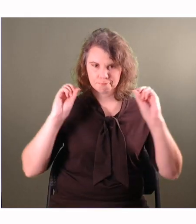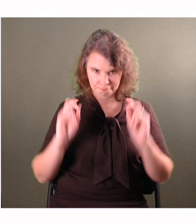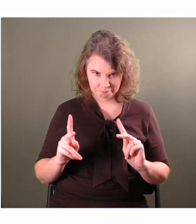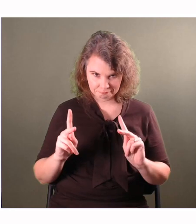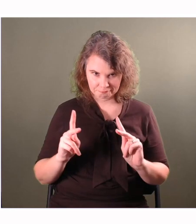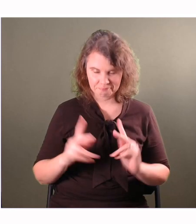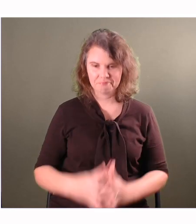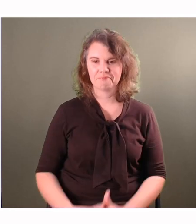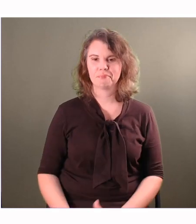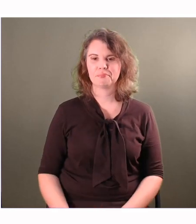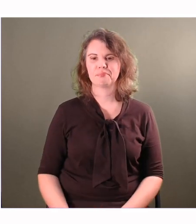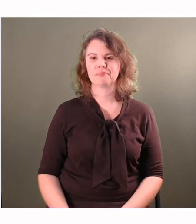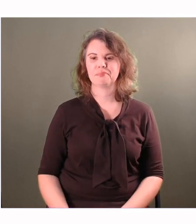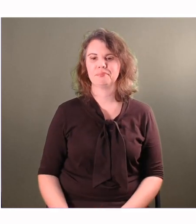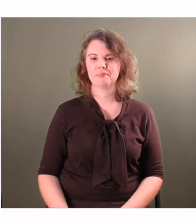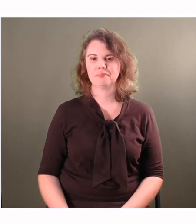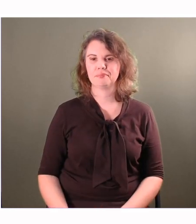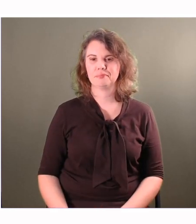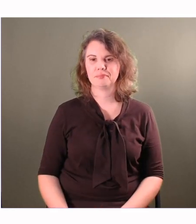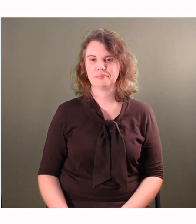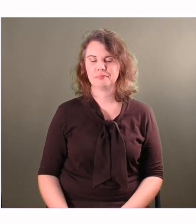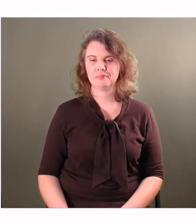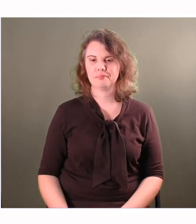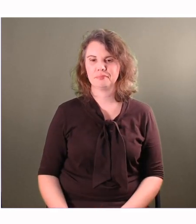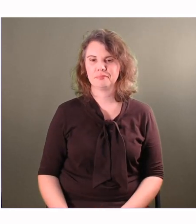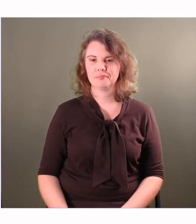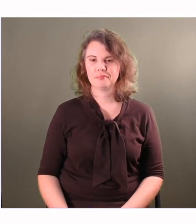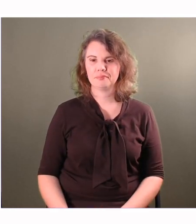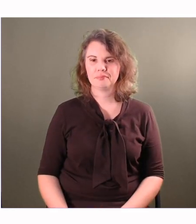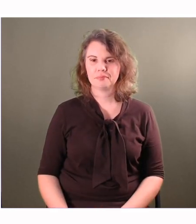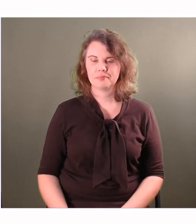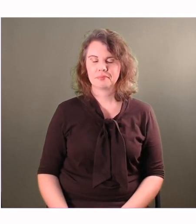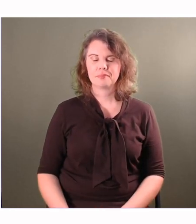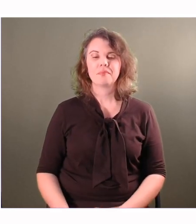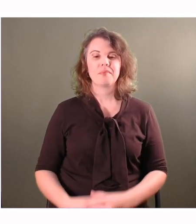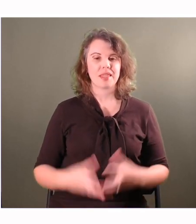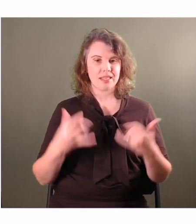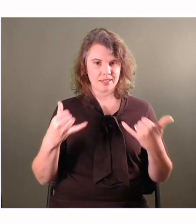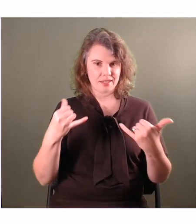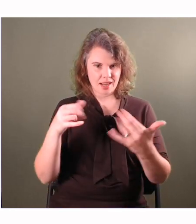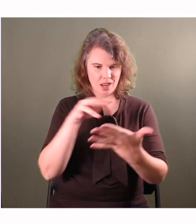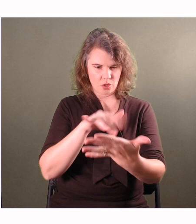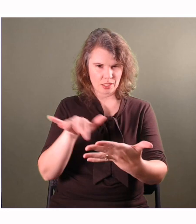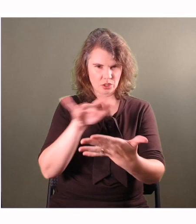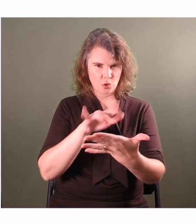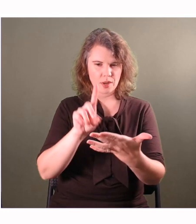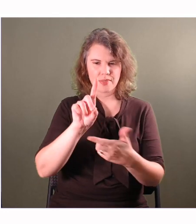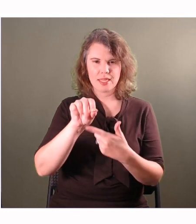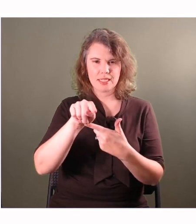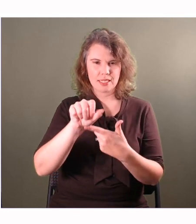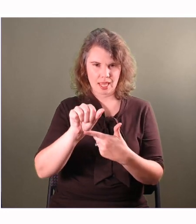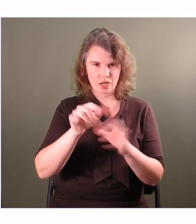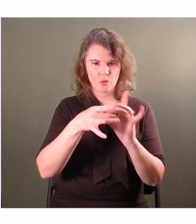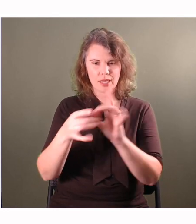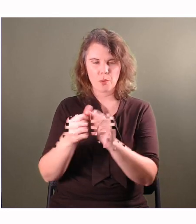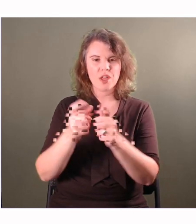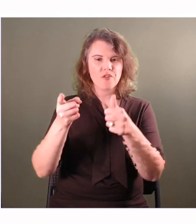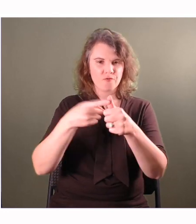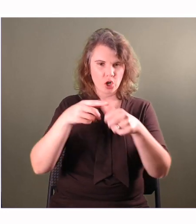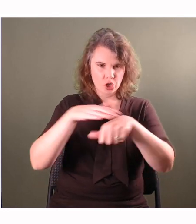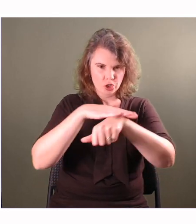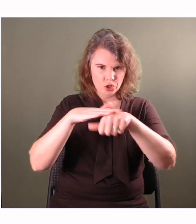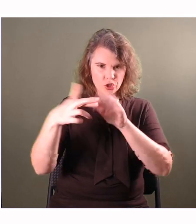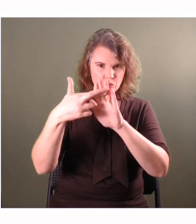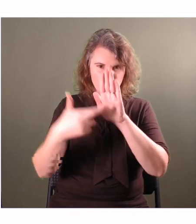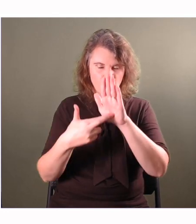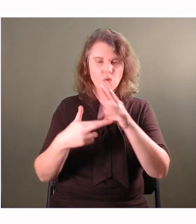Okay, let's look a little bit more closely at the data for learning these second-order rules and